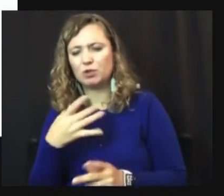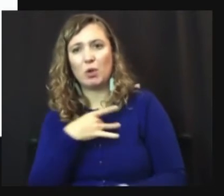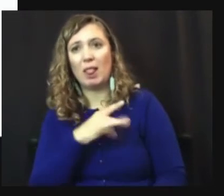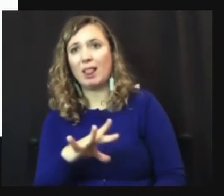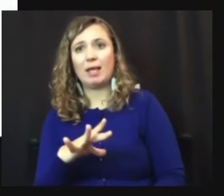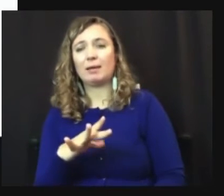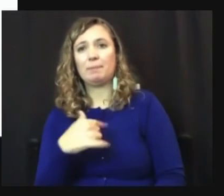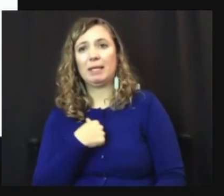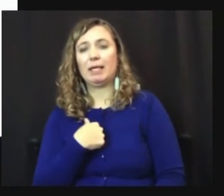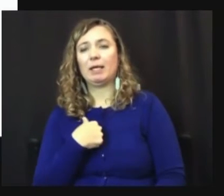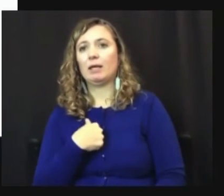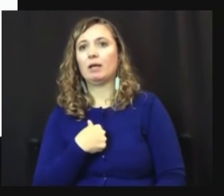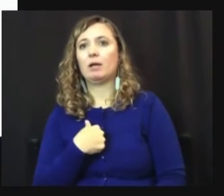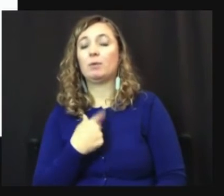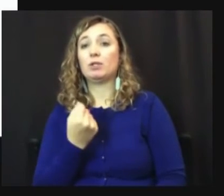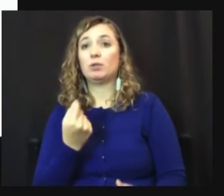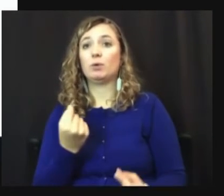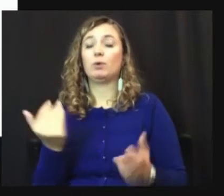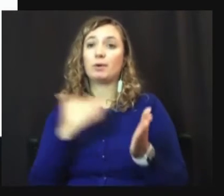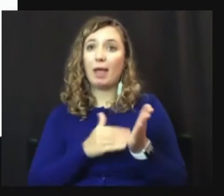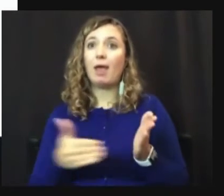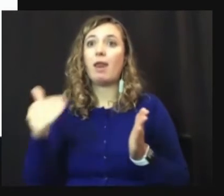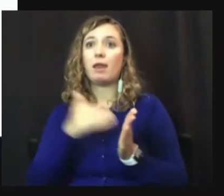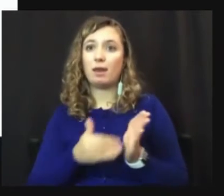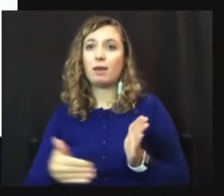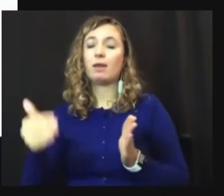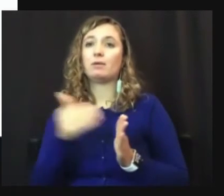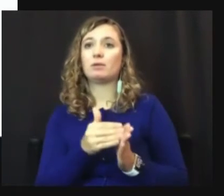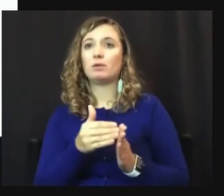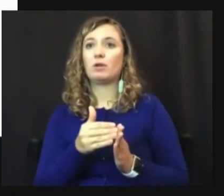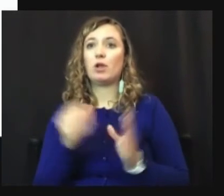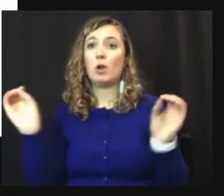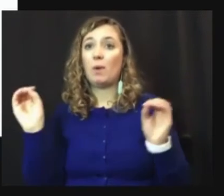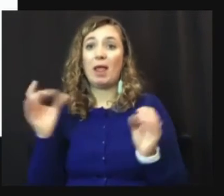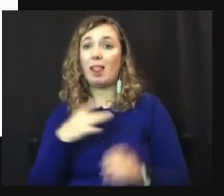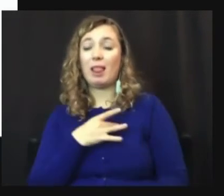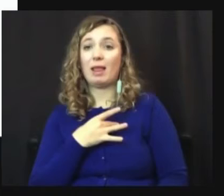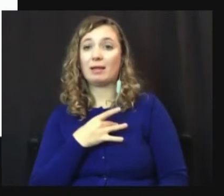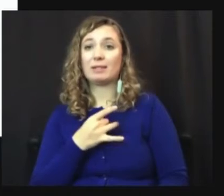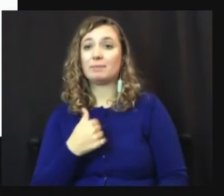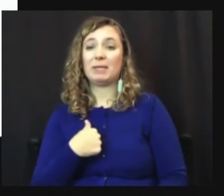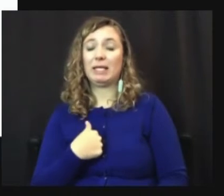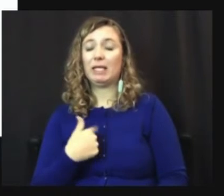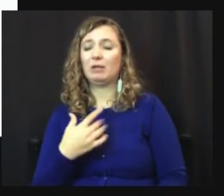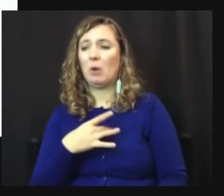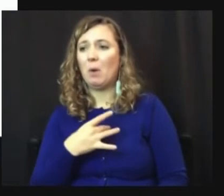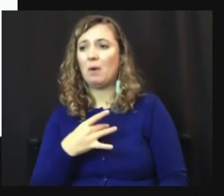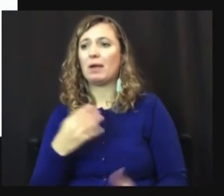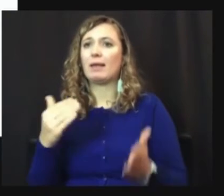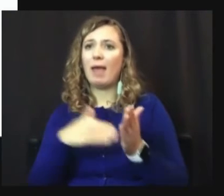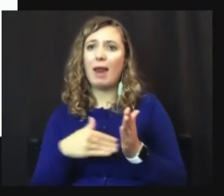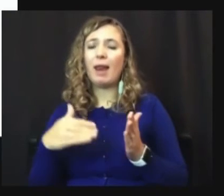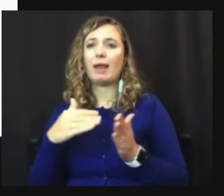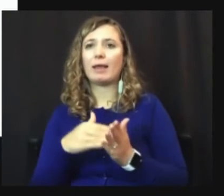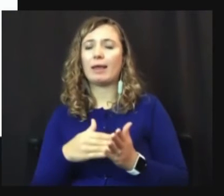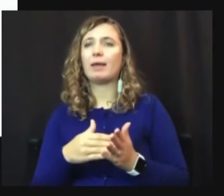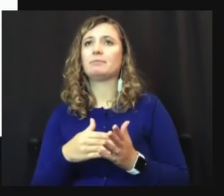over and over again as a stem. Nobody likes me. Nobody likes me. As I did these self-injurious